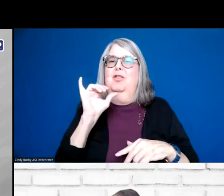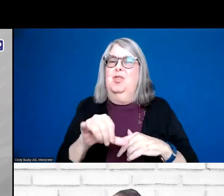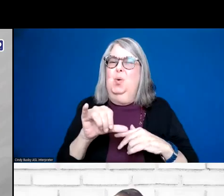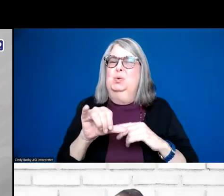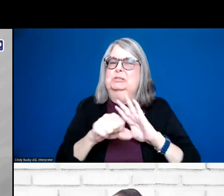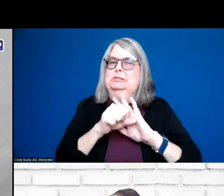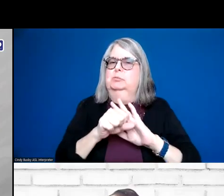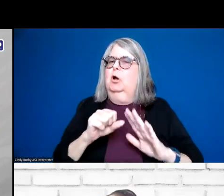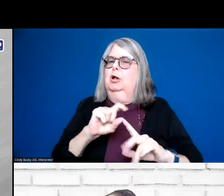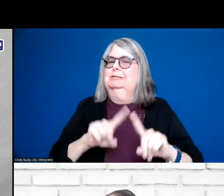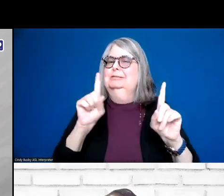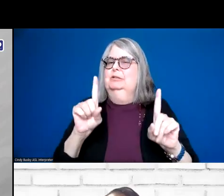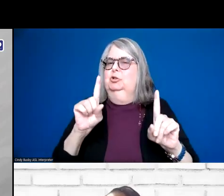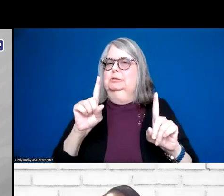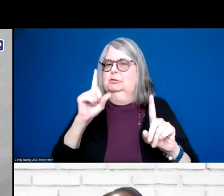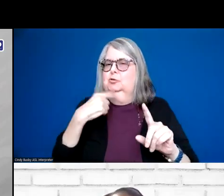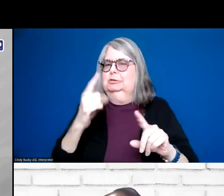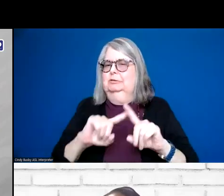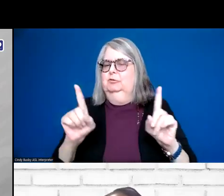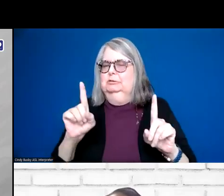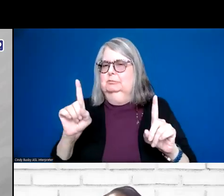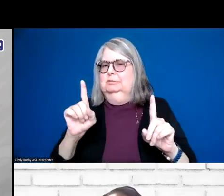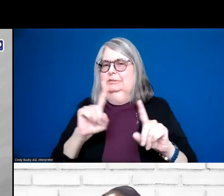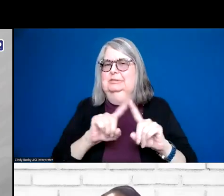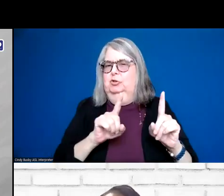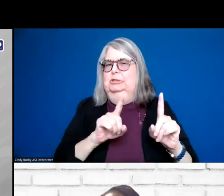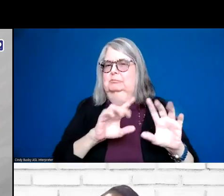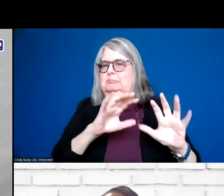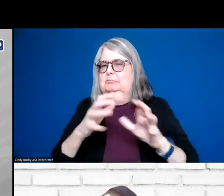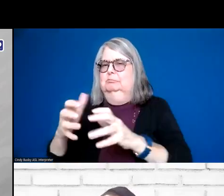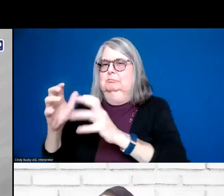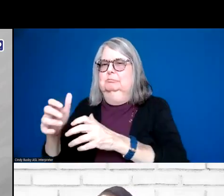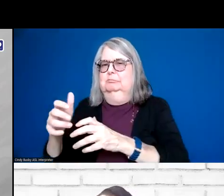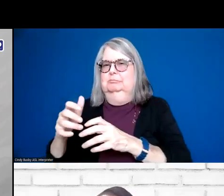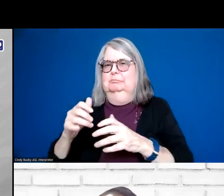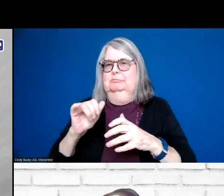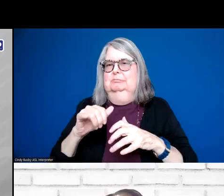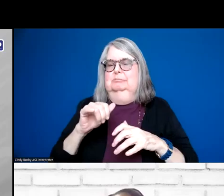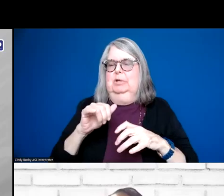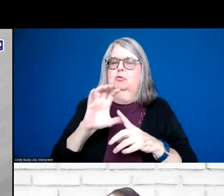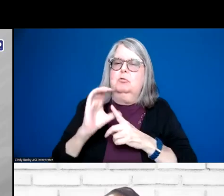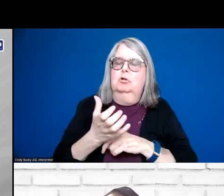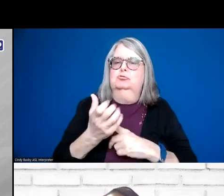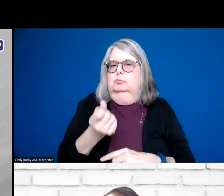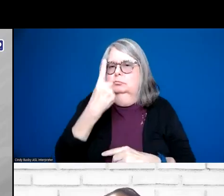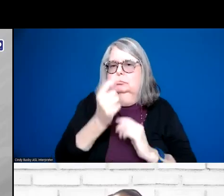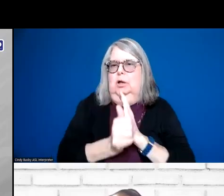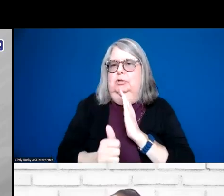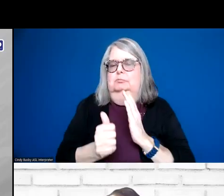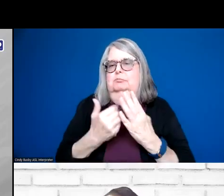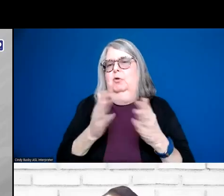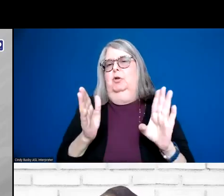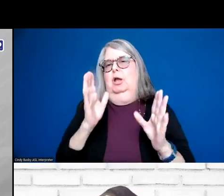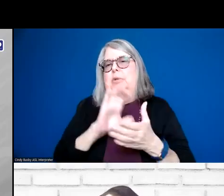look different across different demographics. And that also hits on our hot seat trivia question about cultural competency. So overall, I